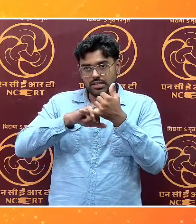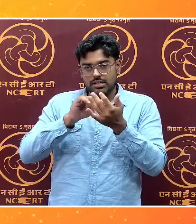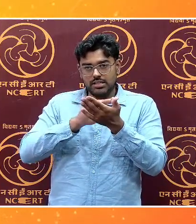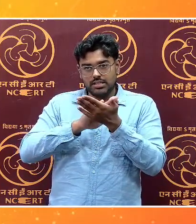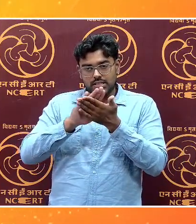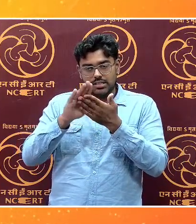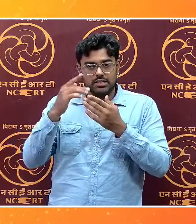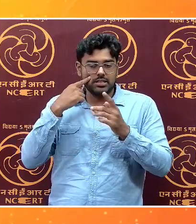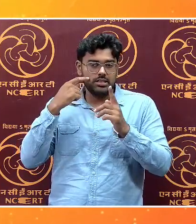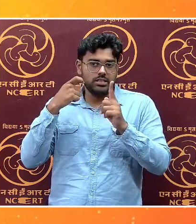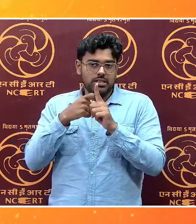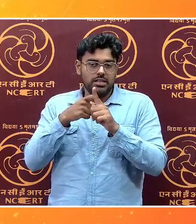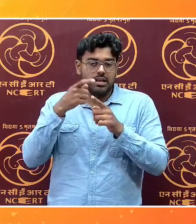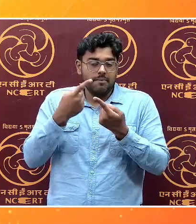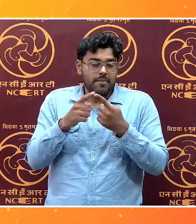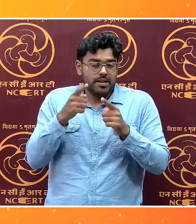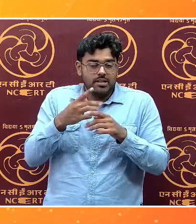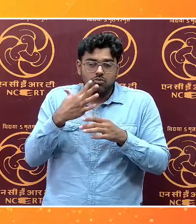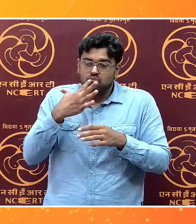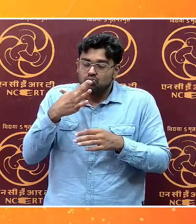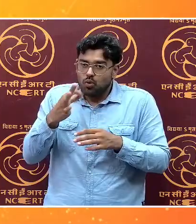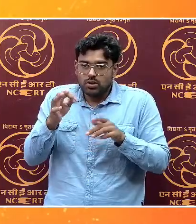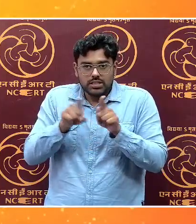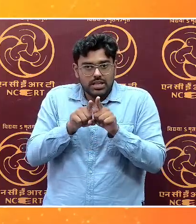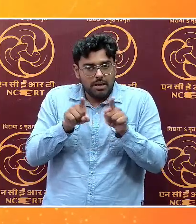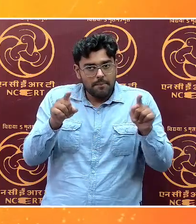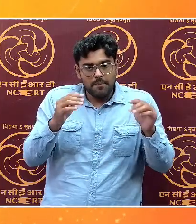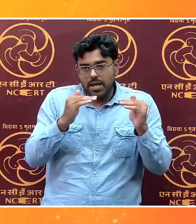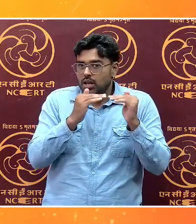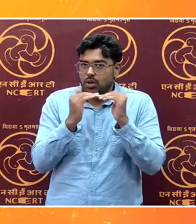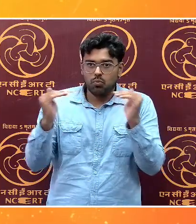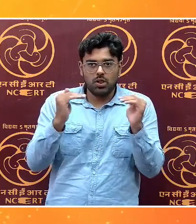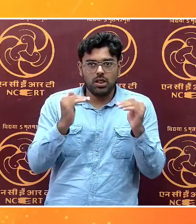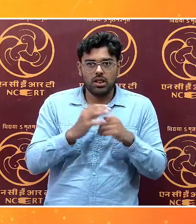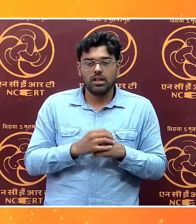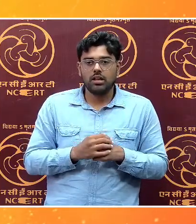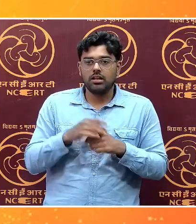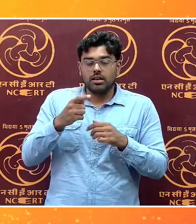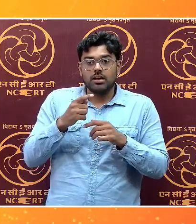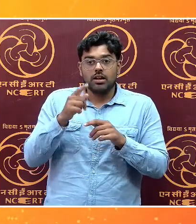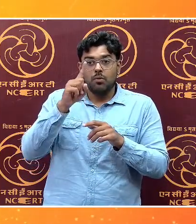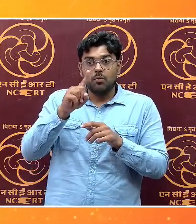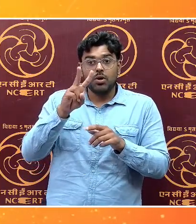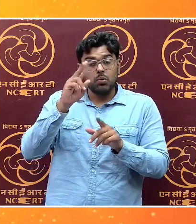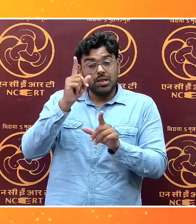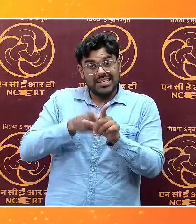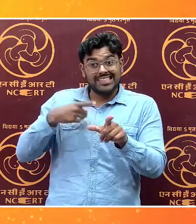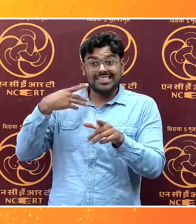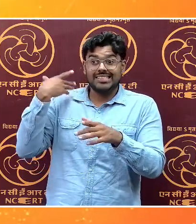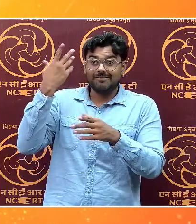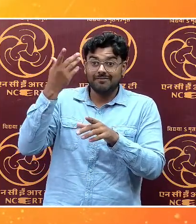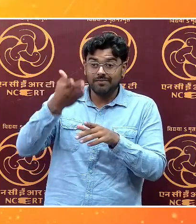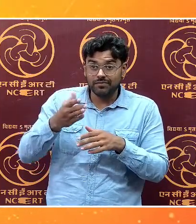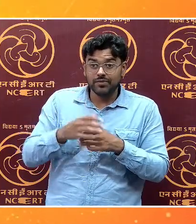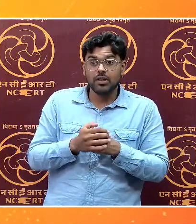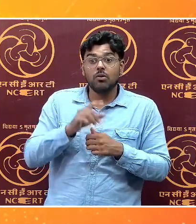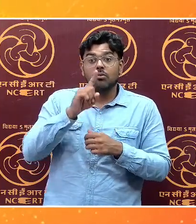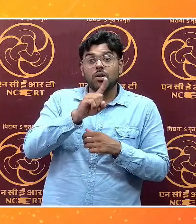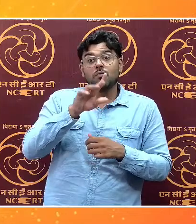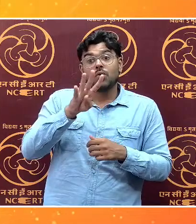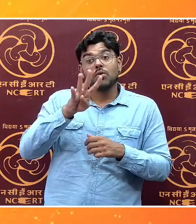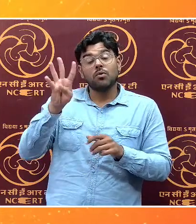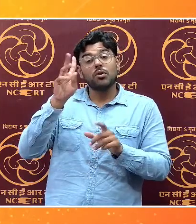as sacred as Kumbh Mela, and it also comes after every 12 years, and after every 144